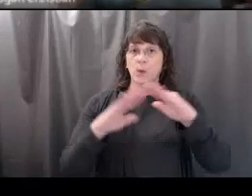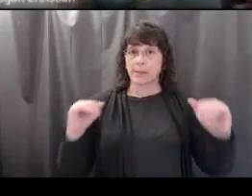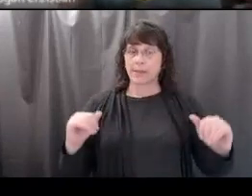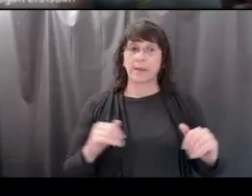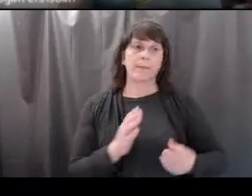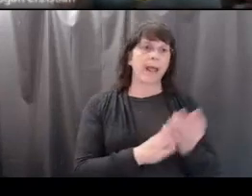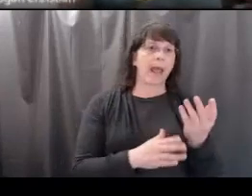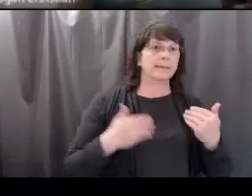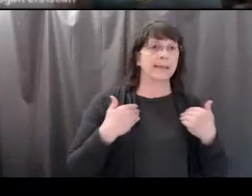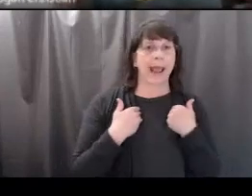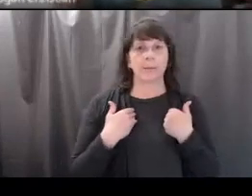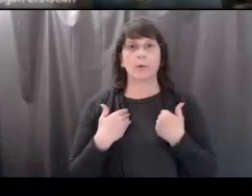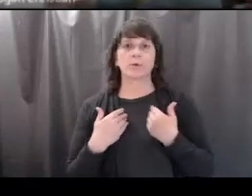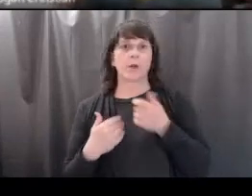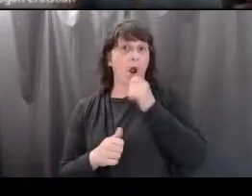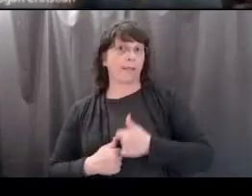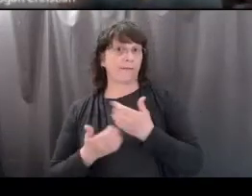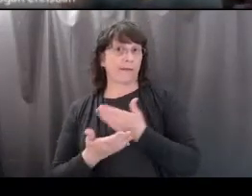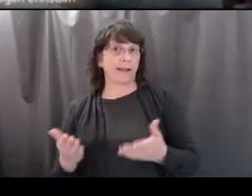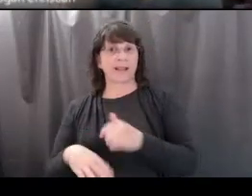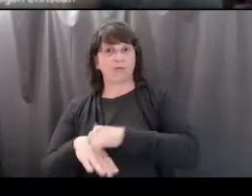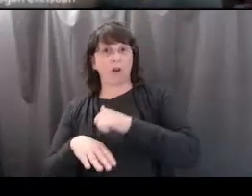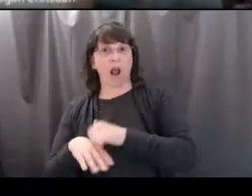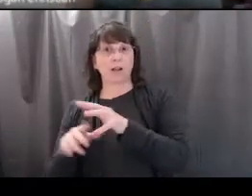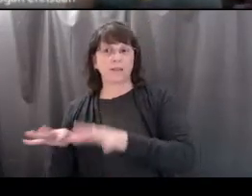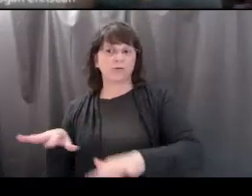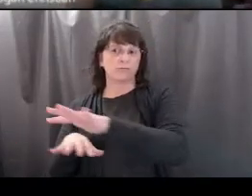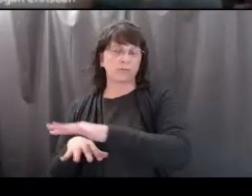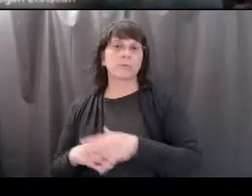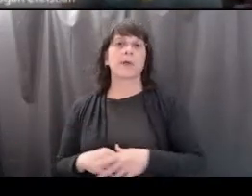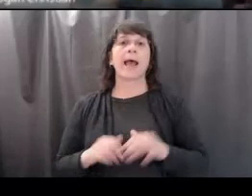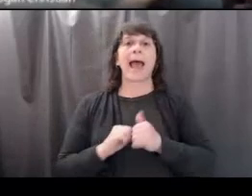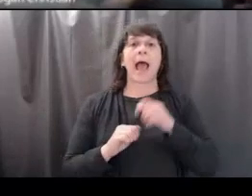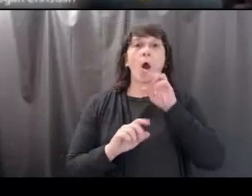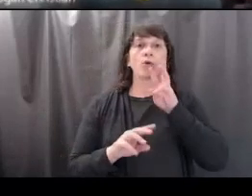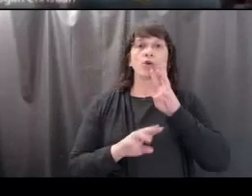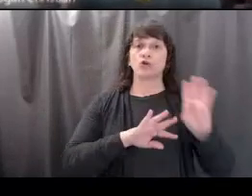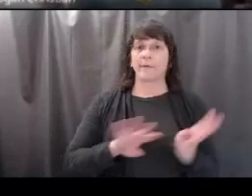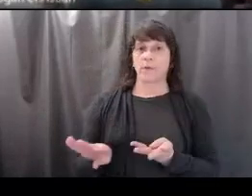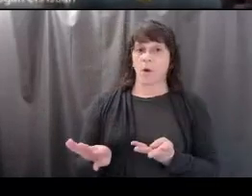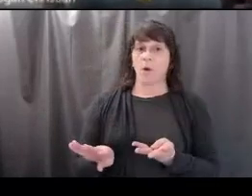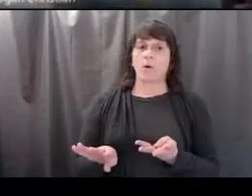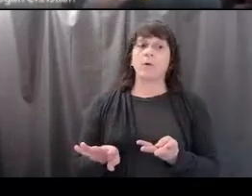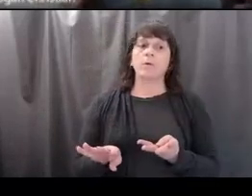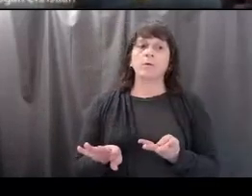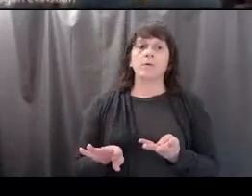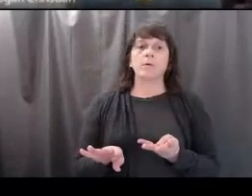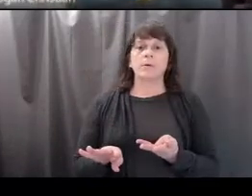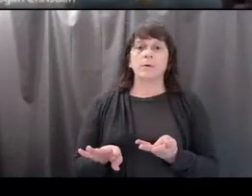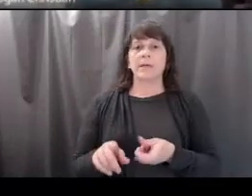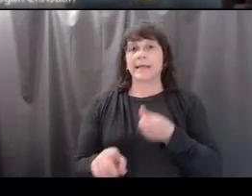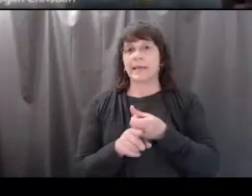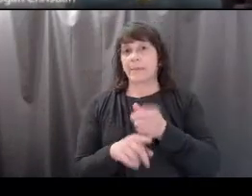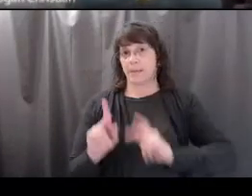even non-living things like rocks and terrain. And finally, how Streamflow, especially the extreme ends of Streamflow,